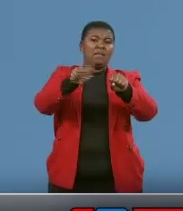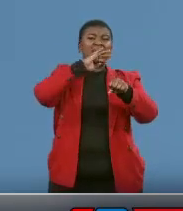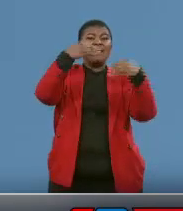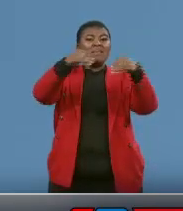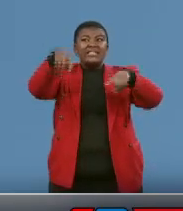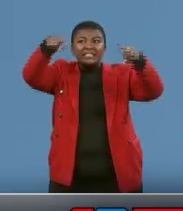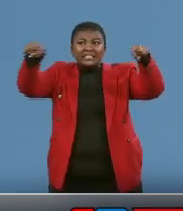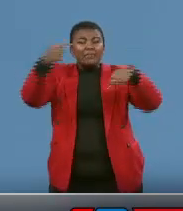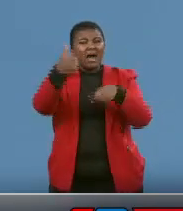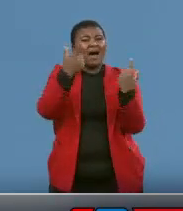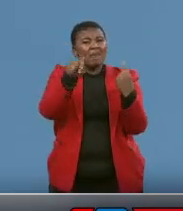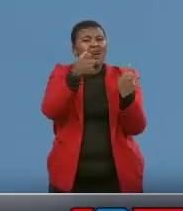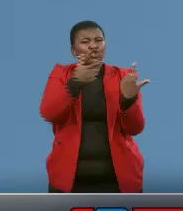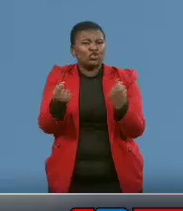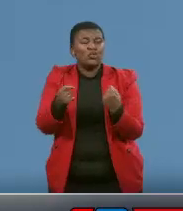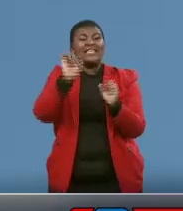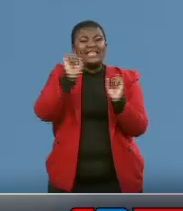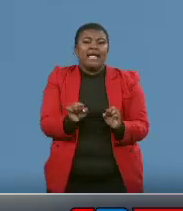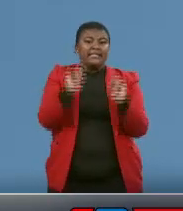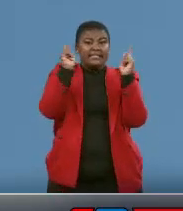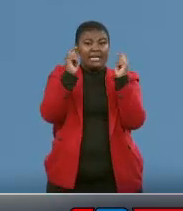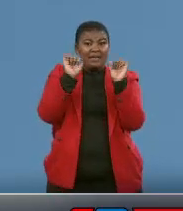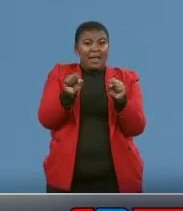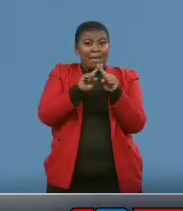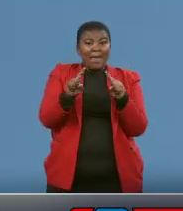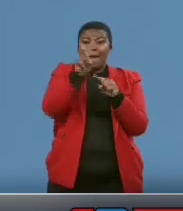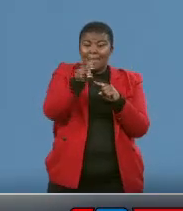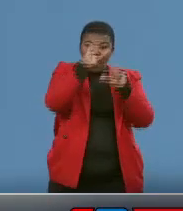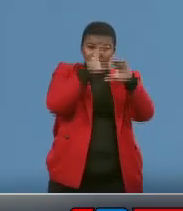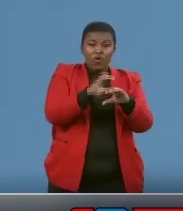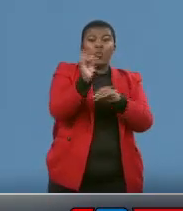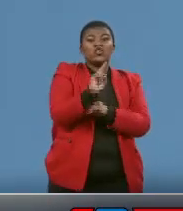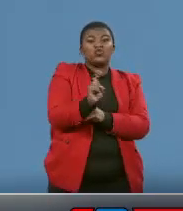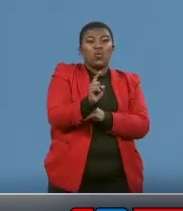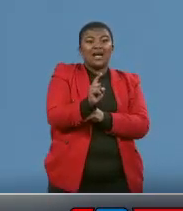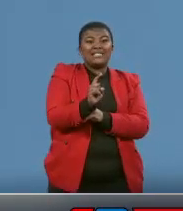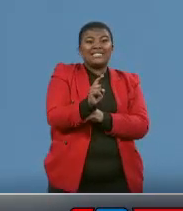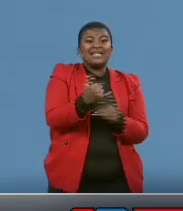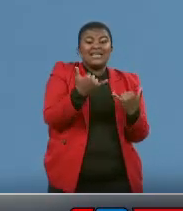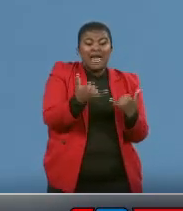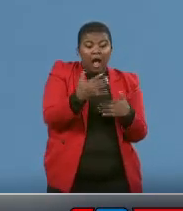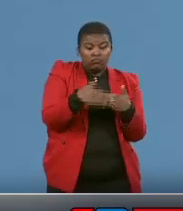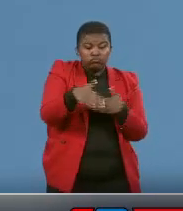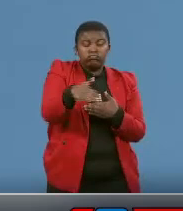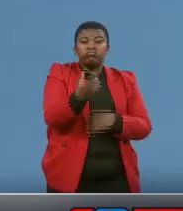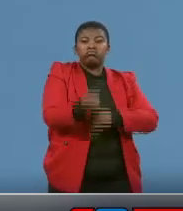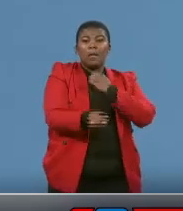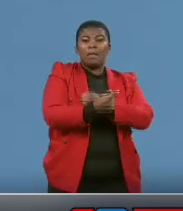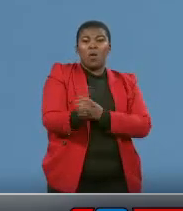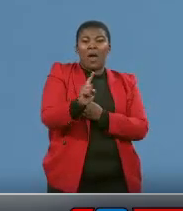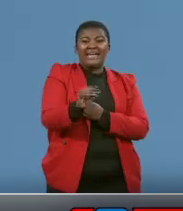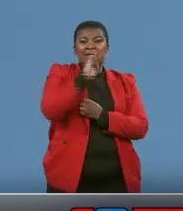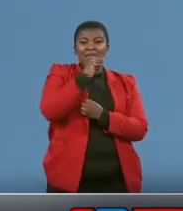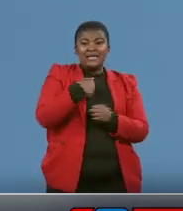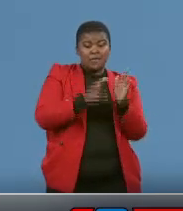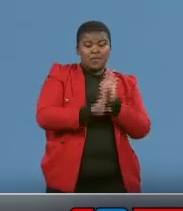take? So we're celebrating, yes, but I think we should focus more on what next. What are the steps to take so